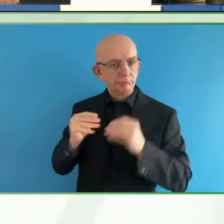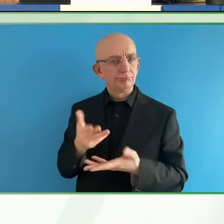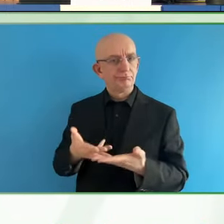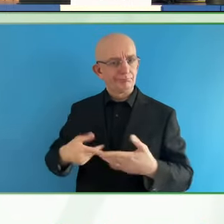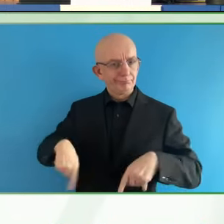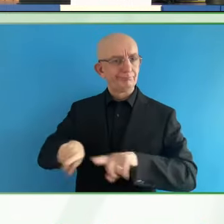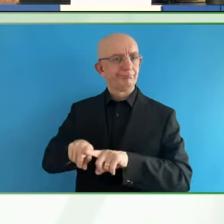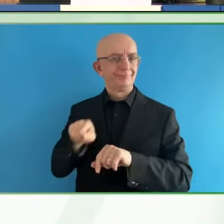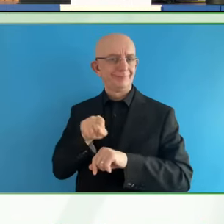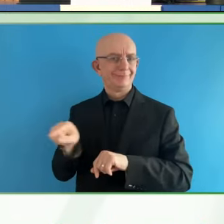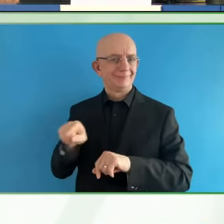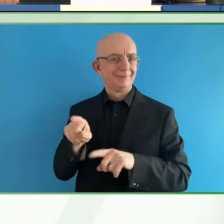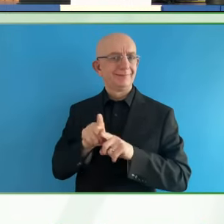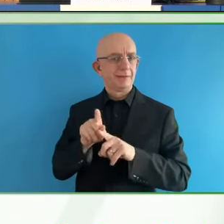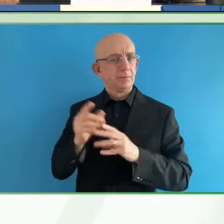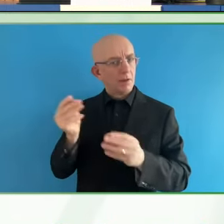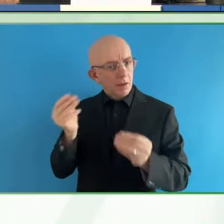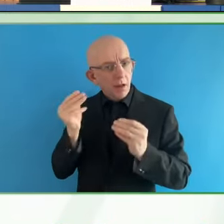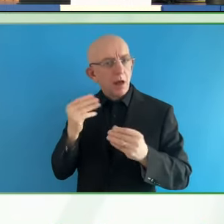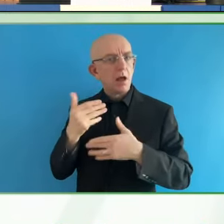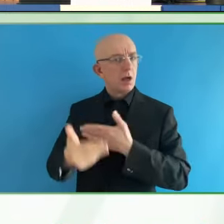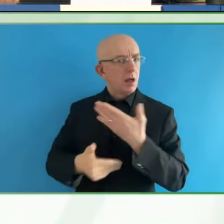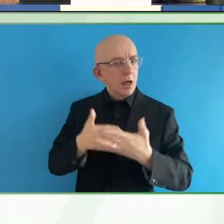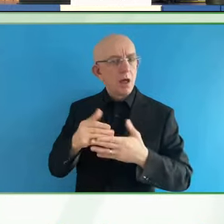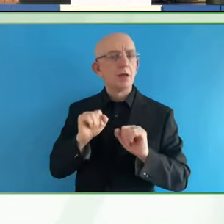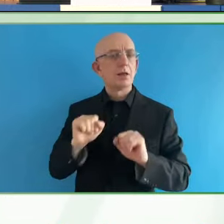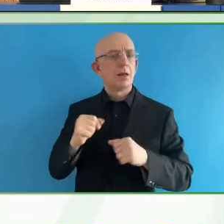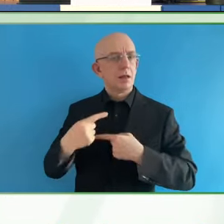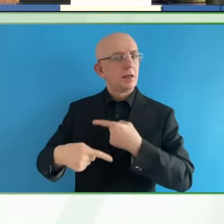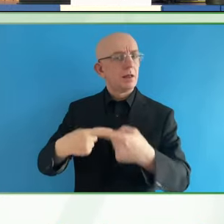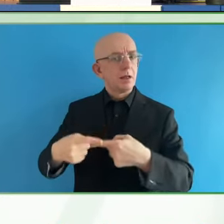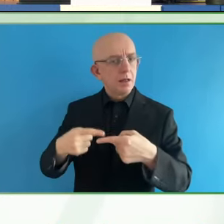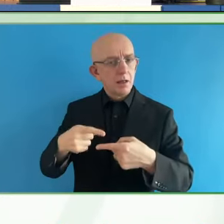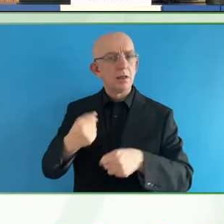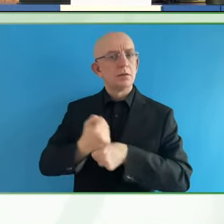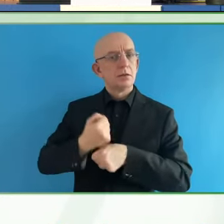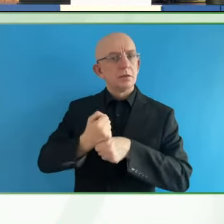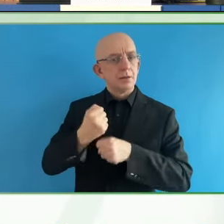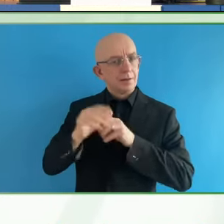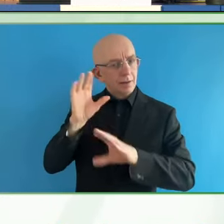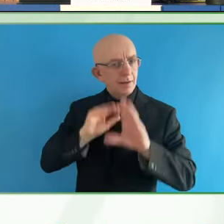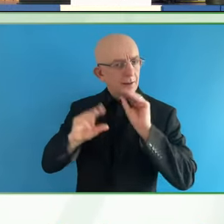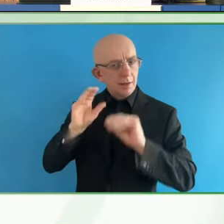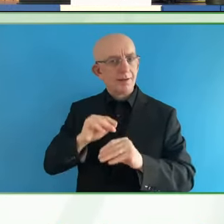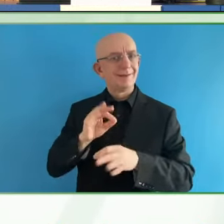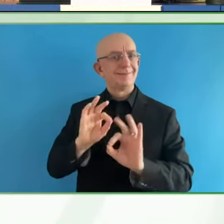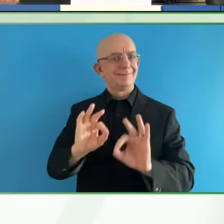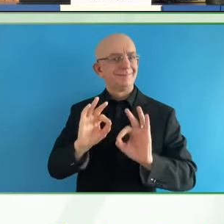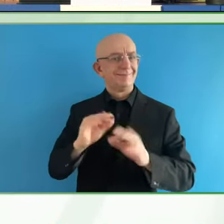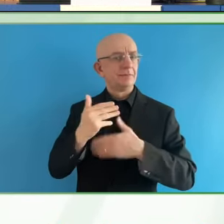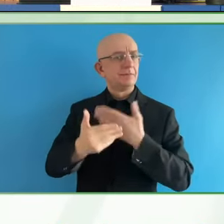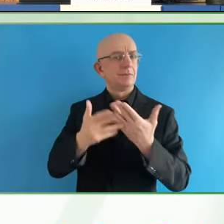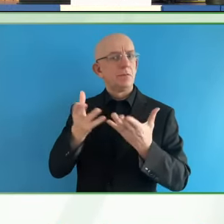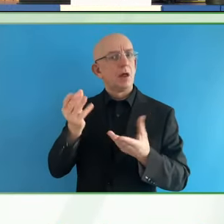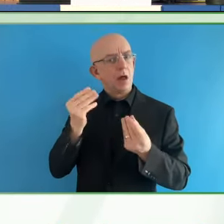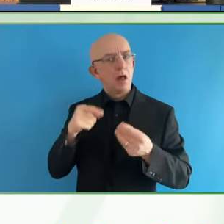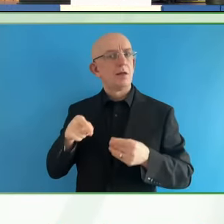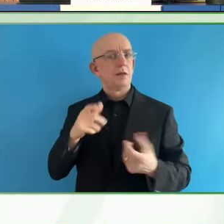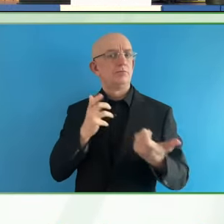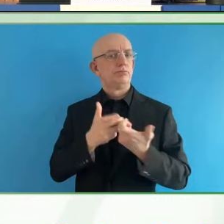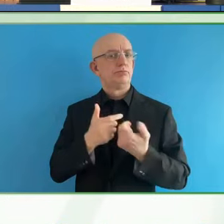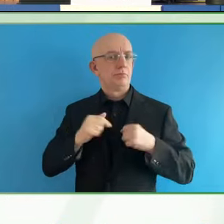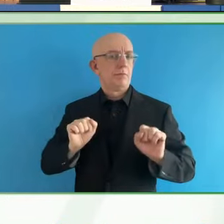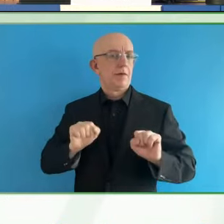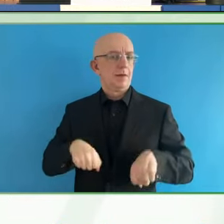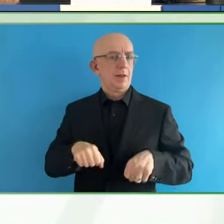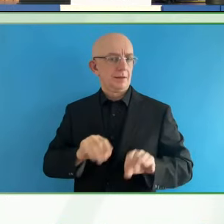curriculum planning, for example, universal design, inclusive pedagogy, engagement with and in research, and use of